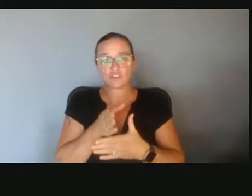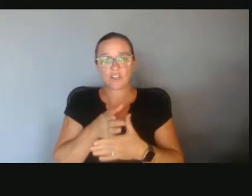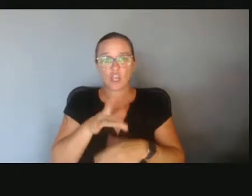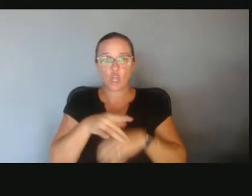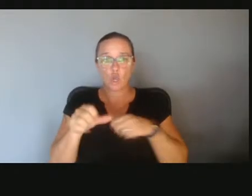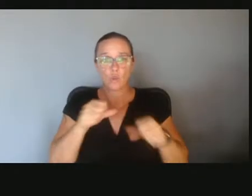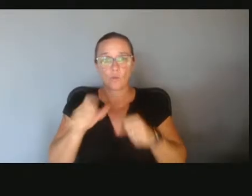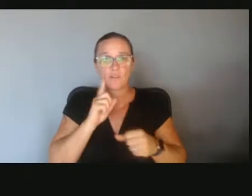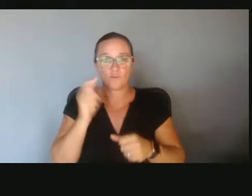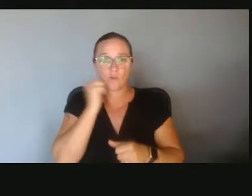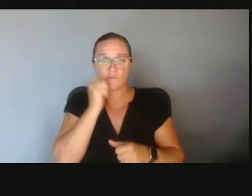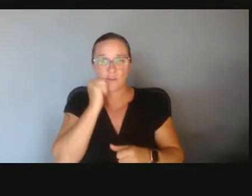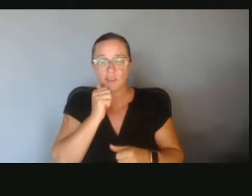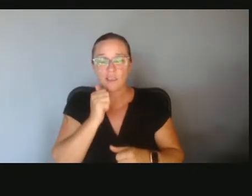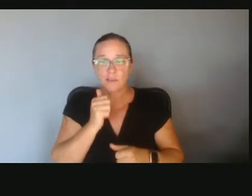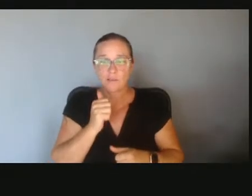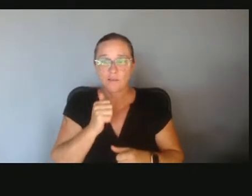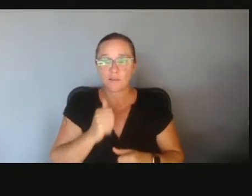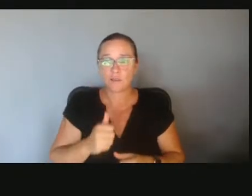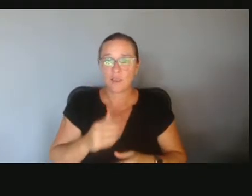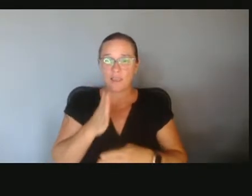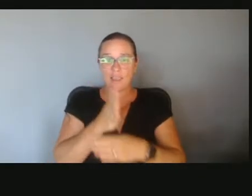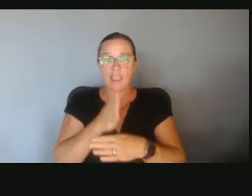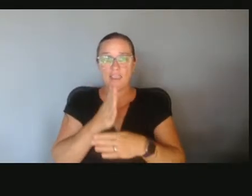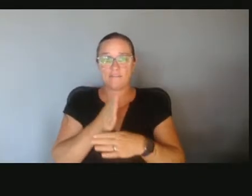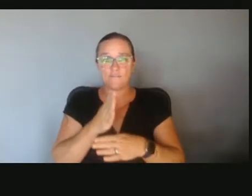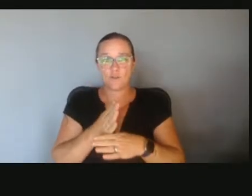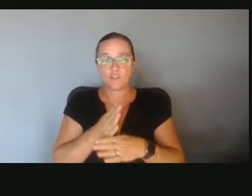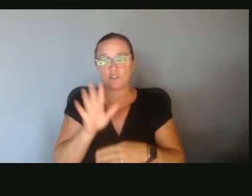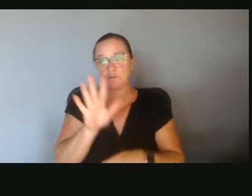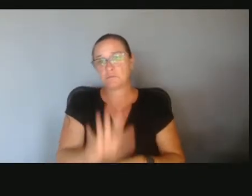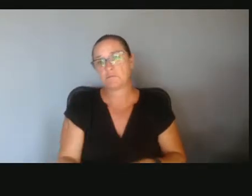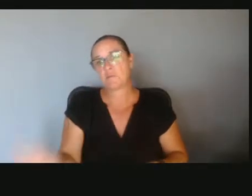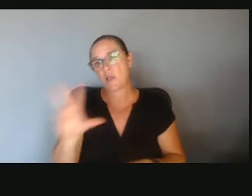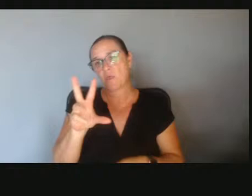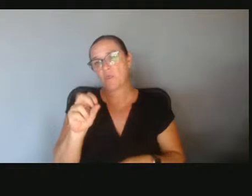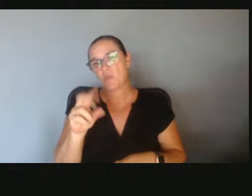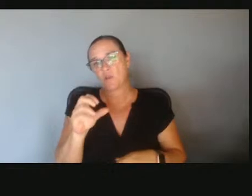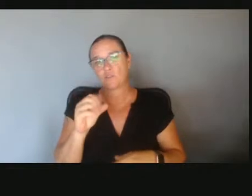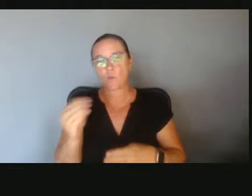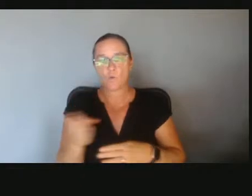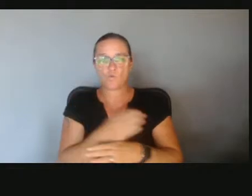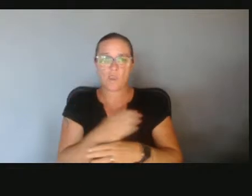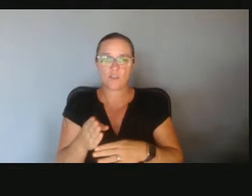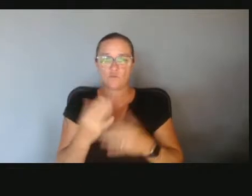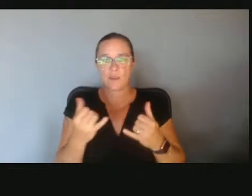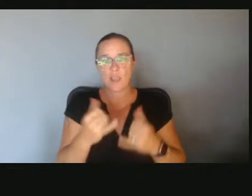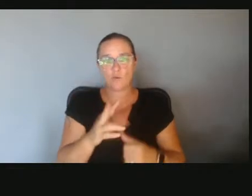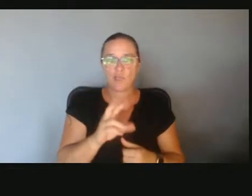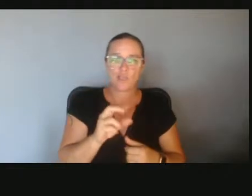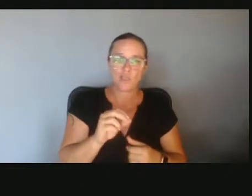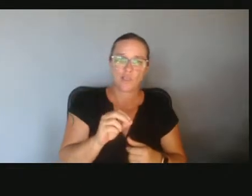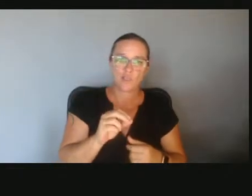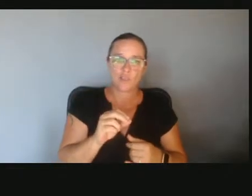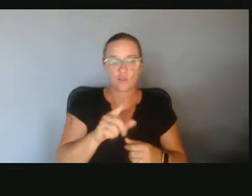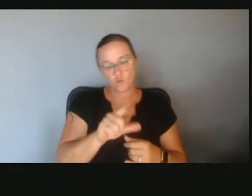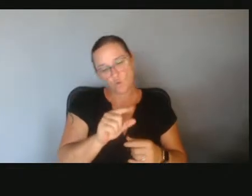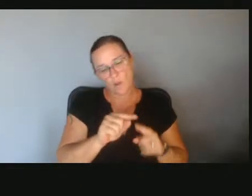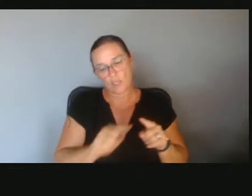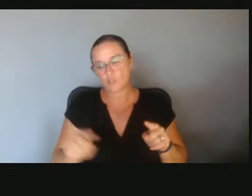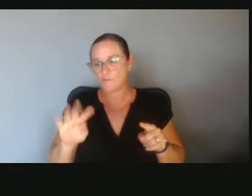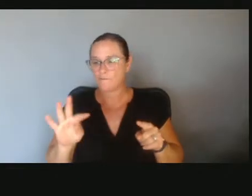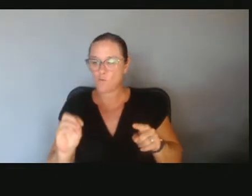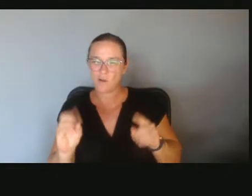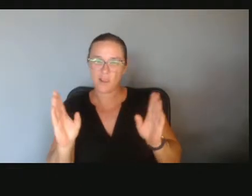day. Our average long term is about 30. And so our range here looks to be about 20 to 40 or so, right? You